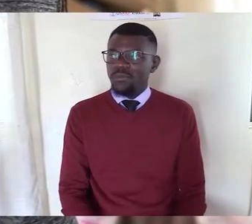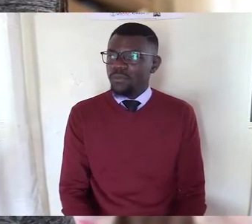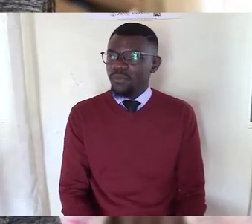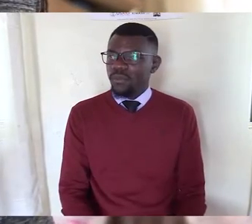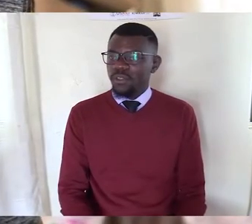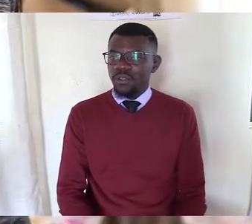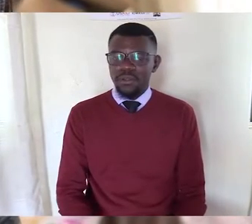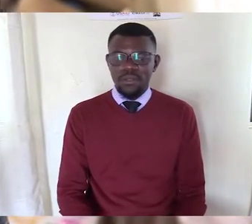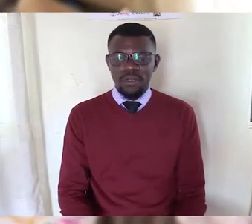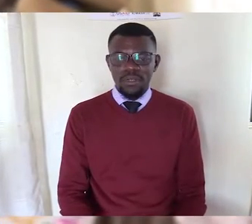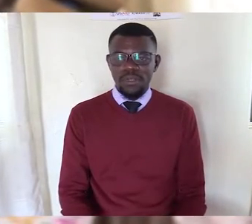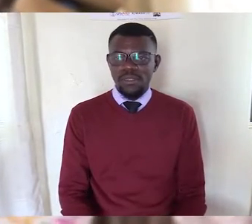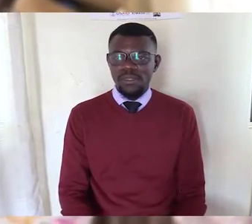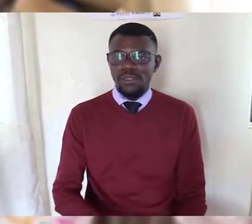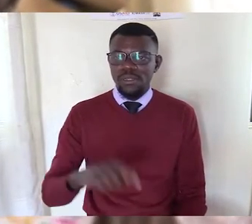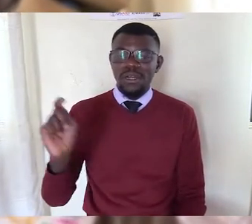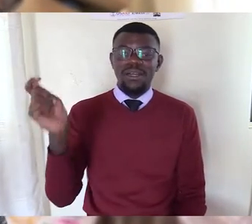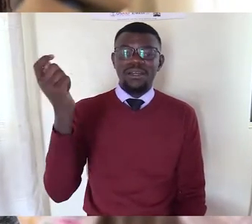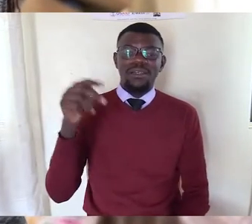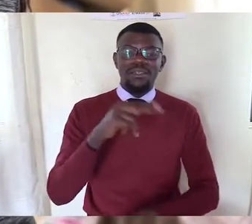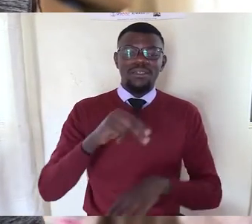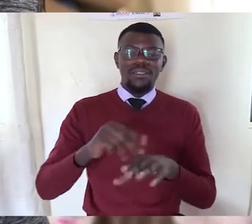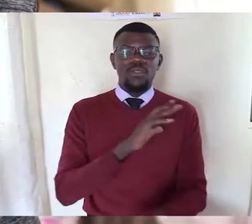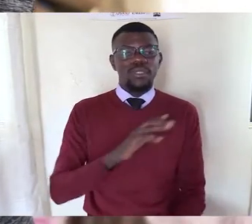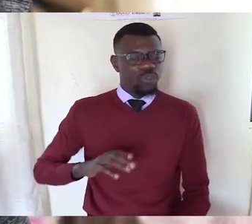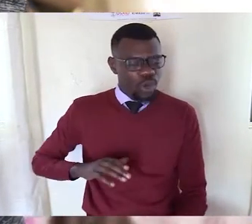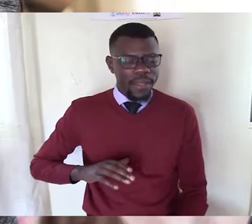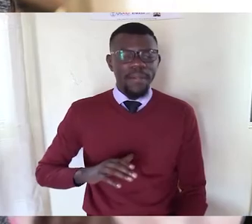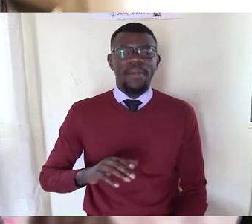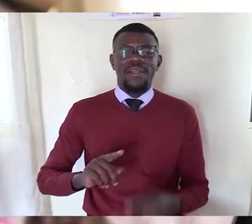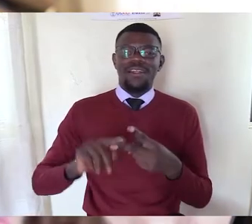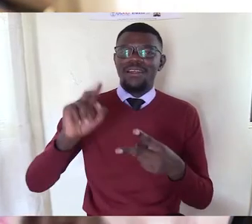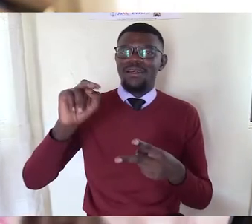That is the Kenya National Commission, NGEC, IPOA,